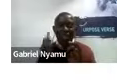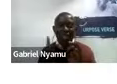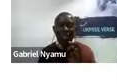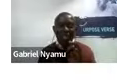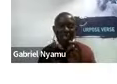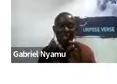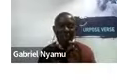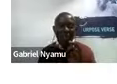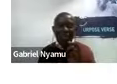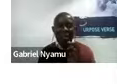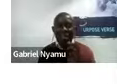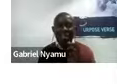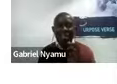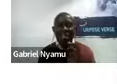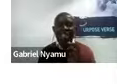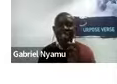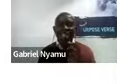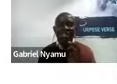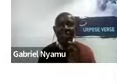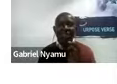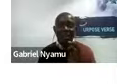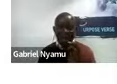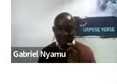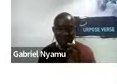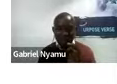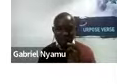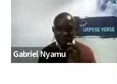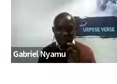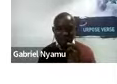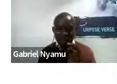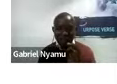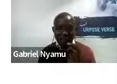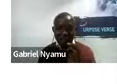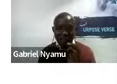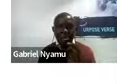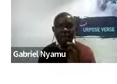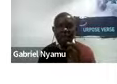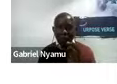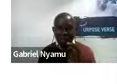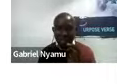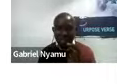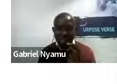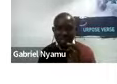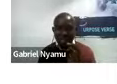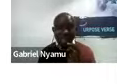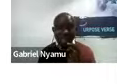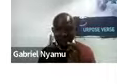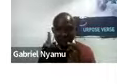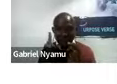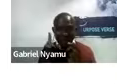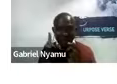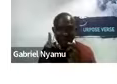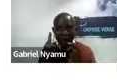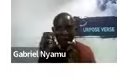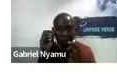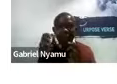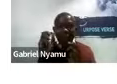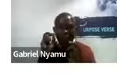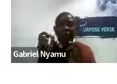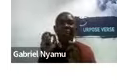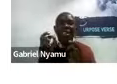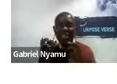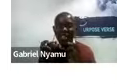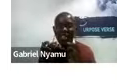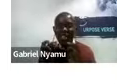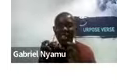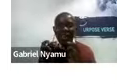I will mention as a student of management is actually the Maslow hierarchy of needs. You know what it taught us? And these are paradigm shifts. I know you're going to